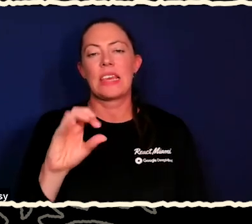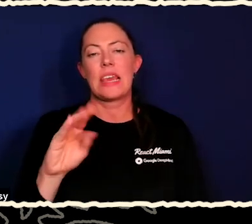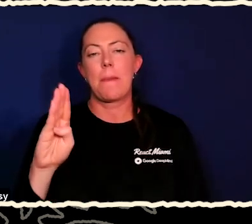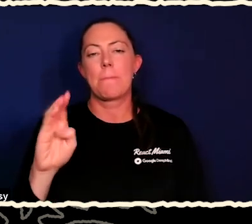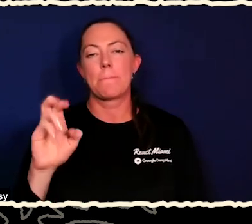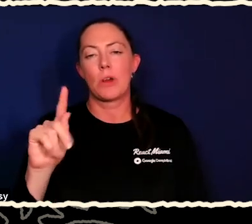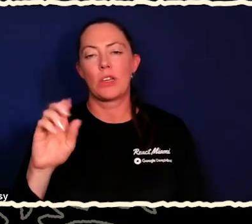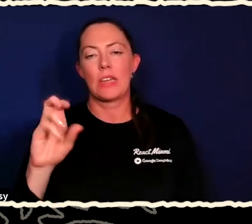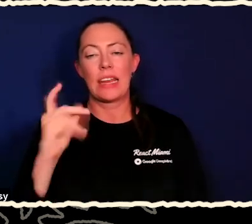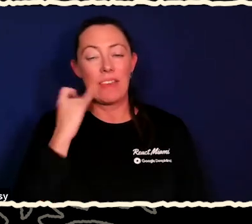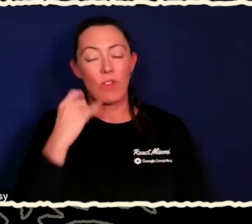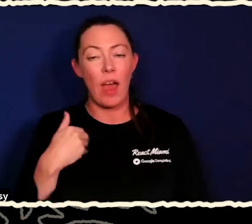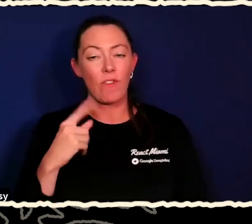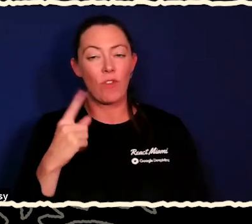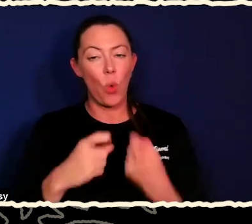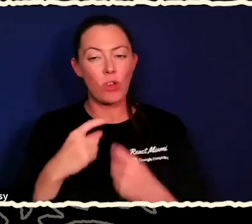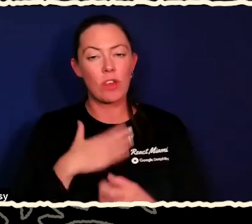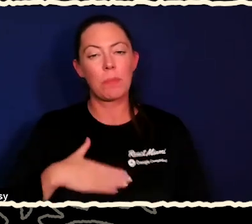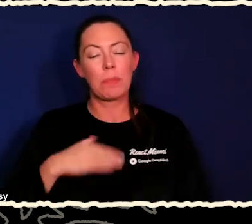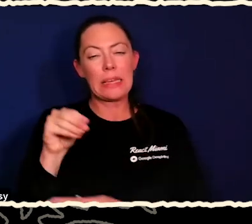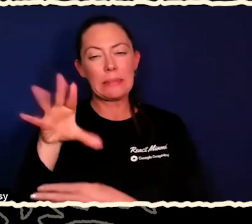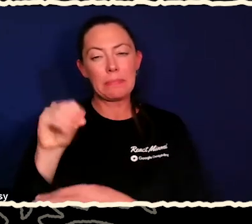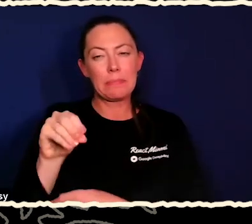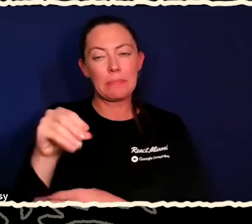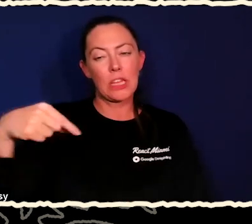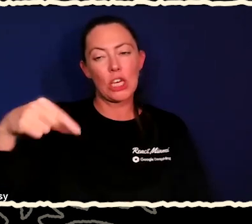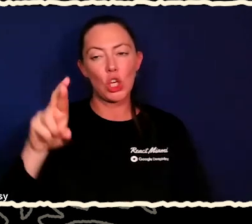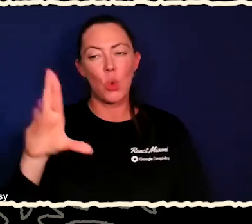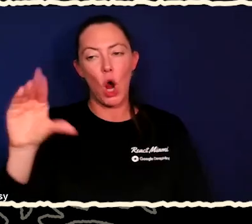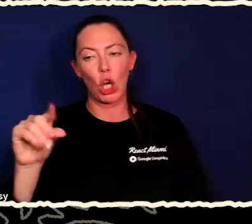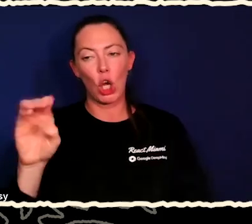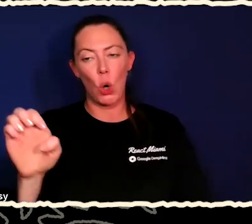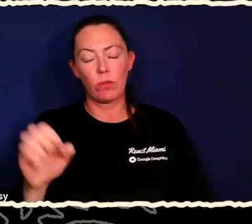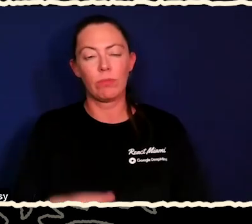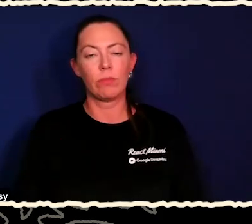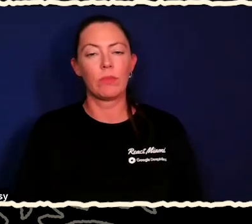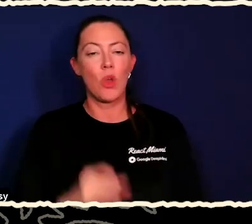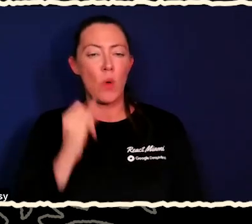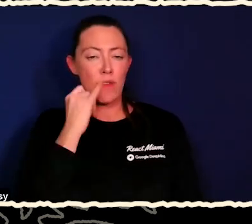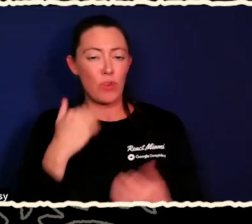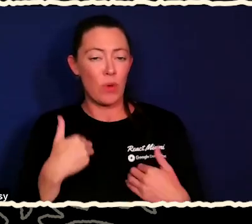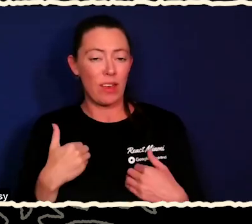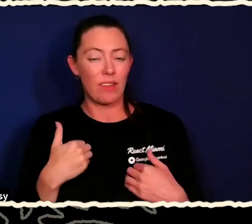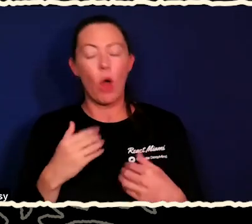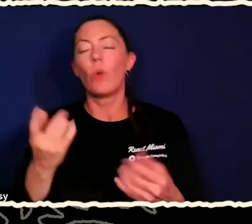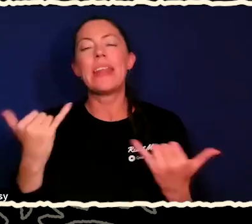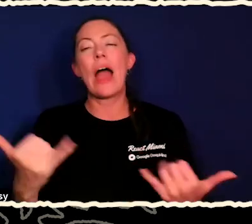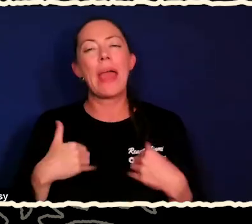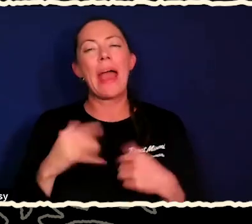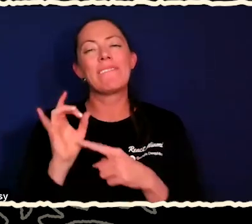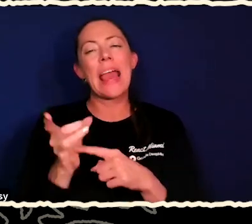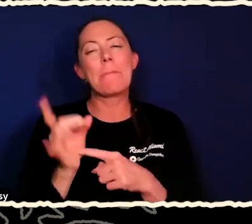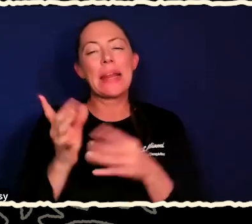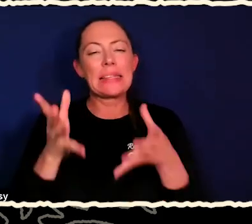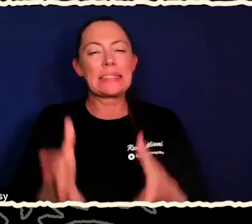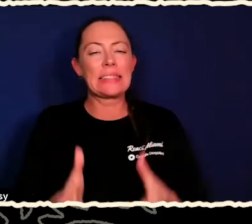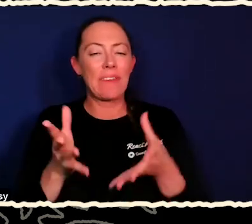code. Also, we have 8 minutes left, so maybe a dance break, I don't know.